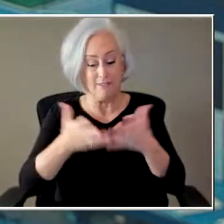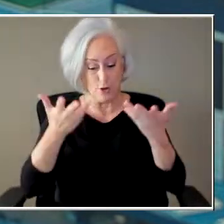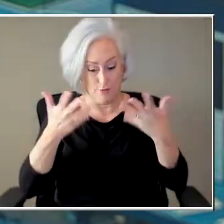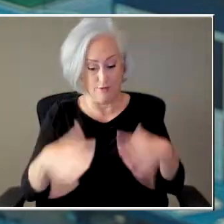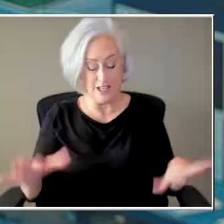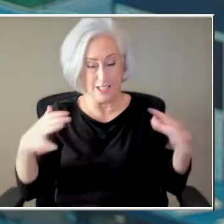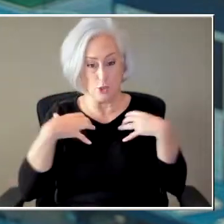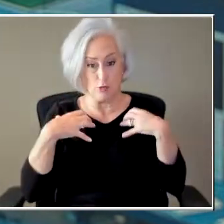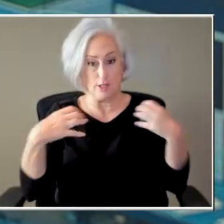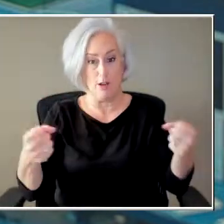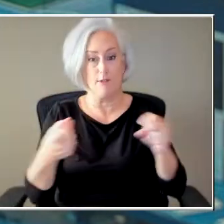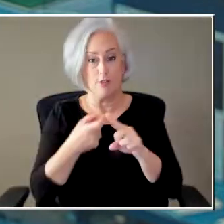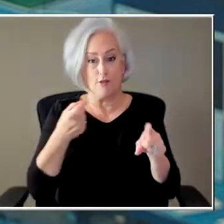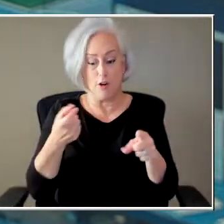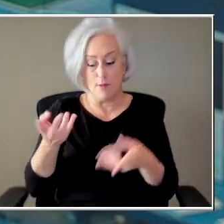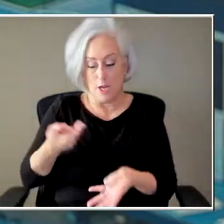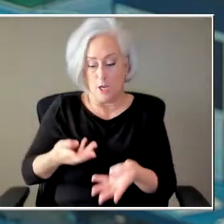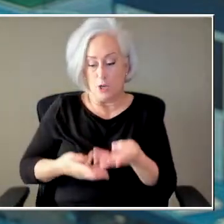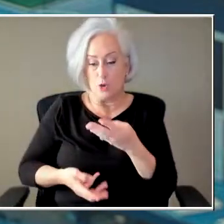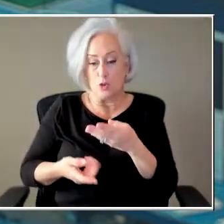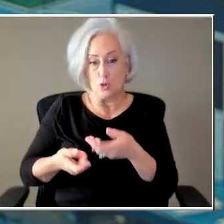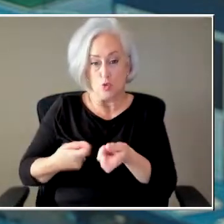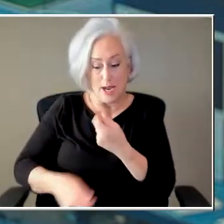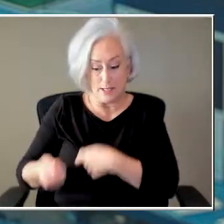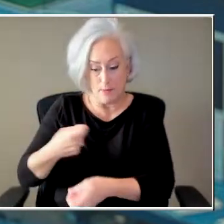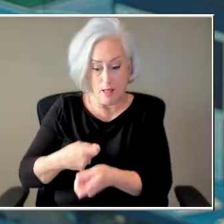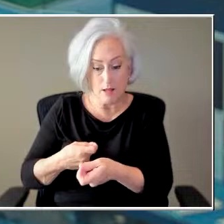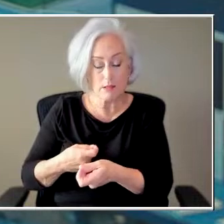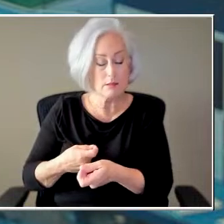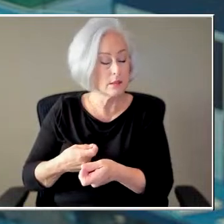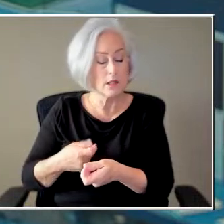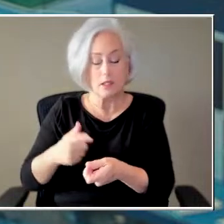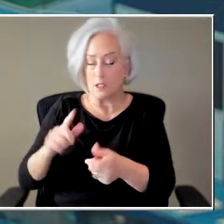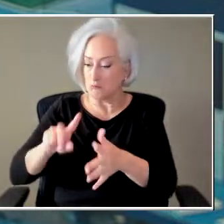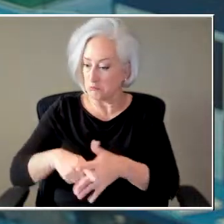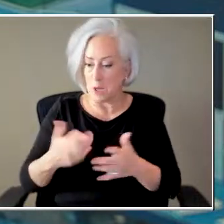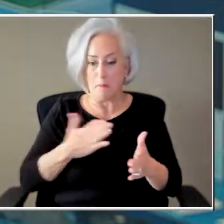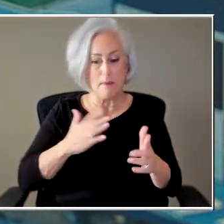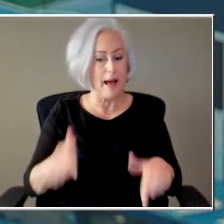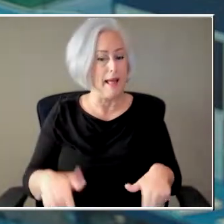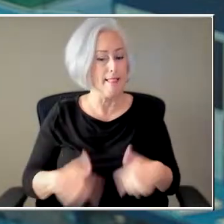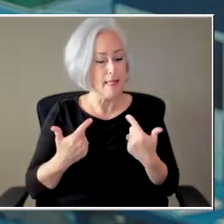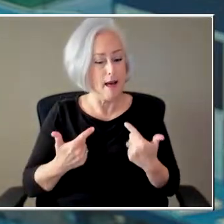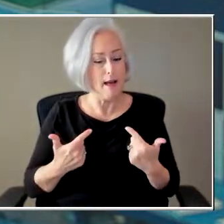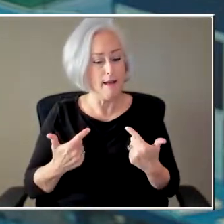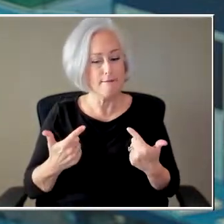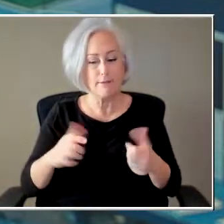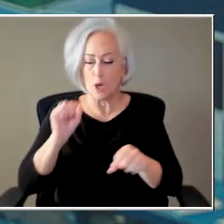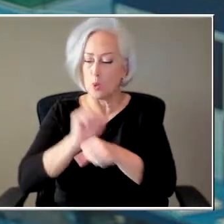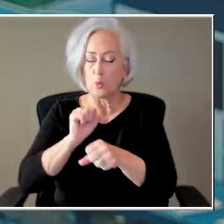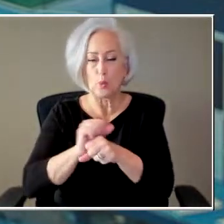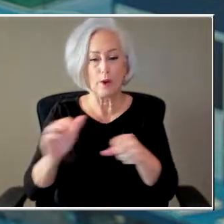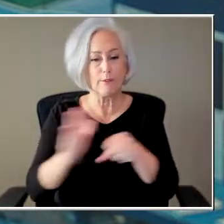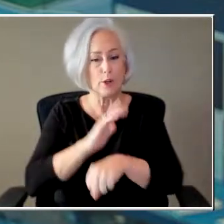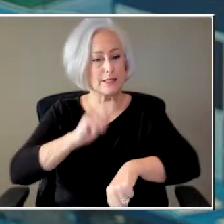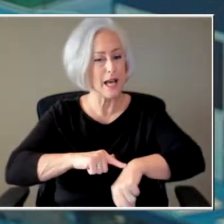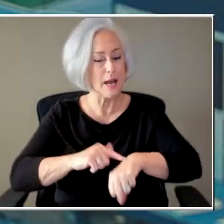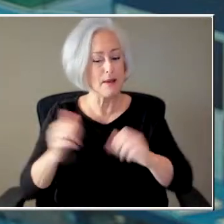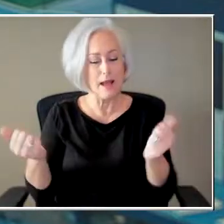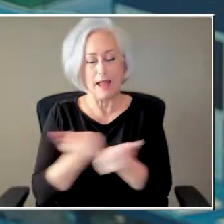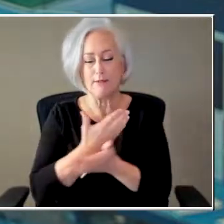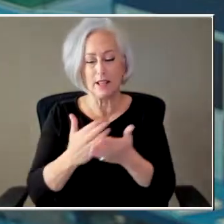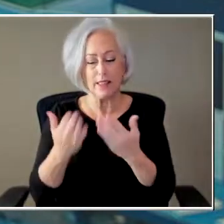just restart my life. I could just go back to full time, I could move out, and everything would just be smooth sailing, but that